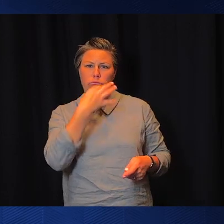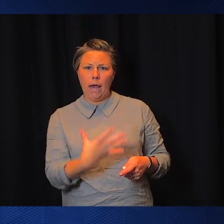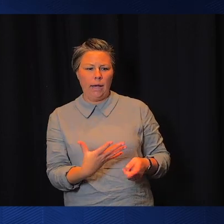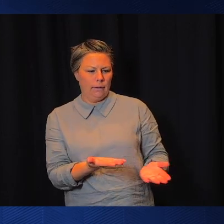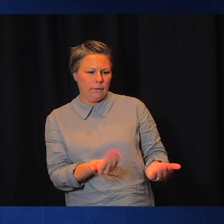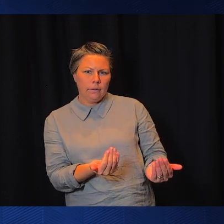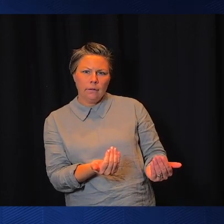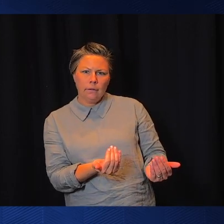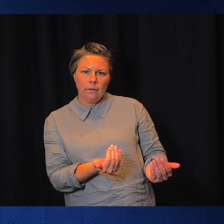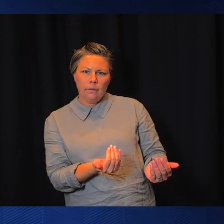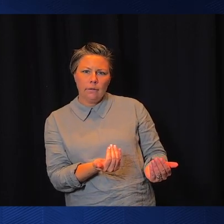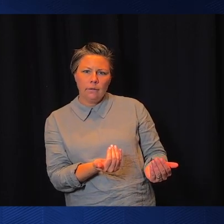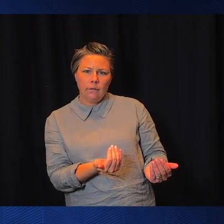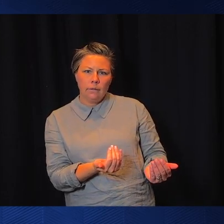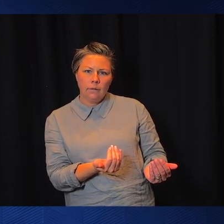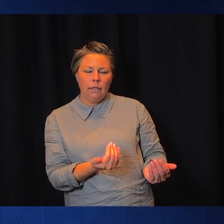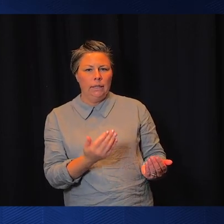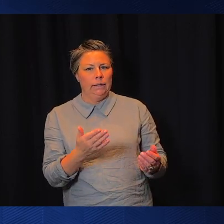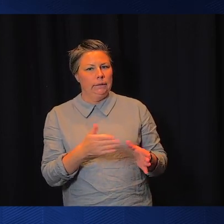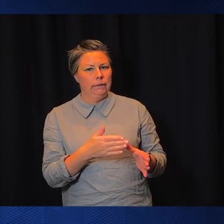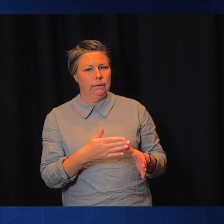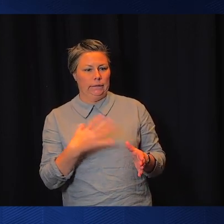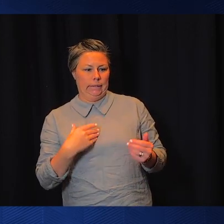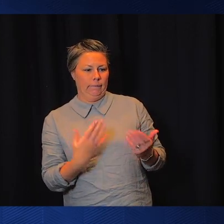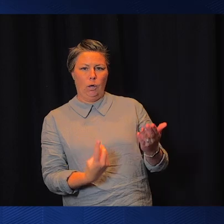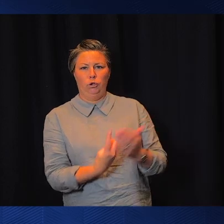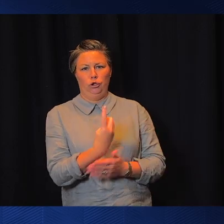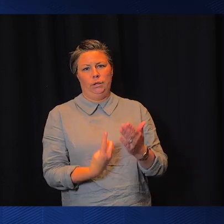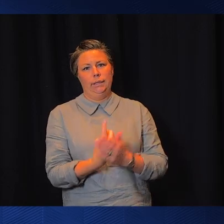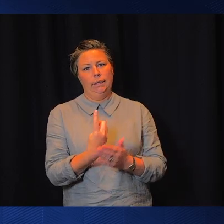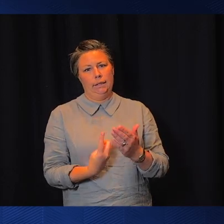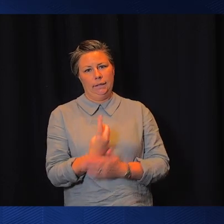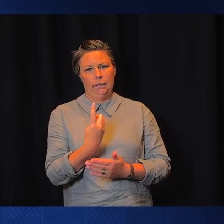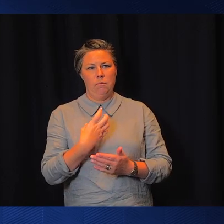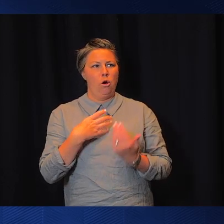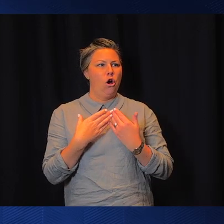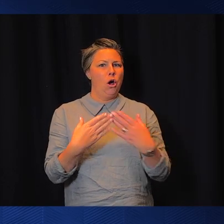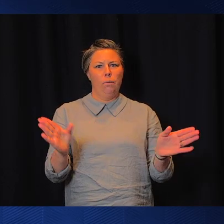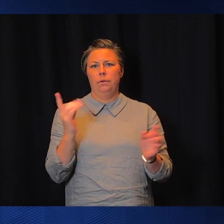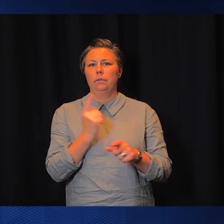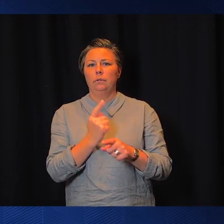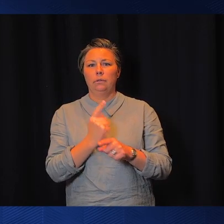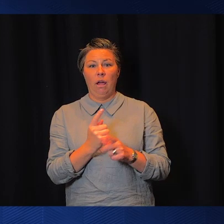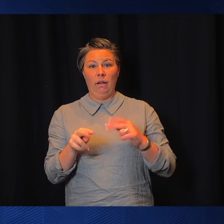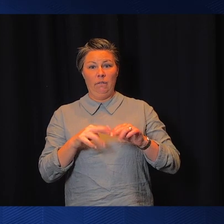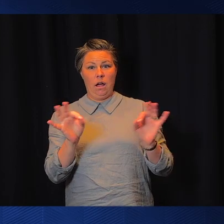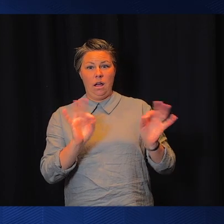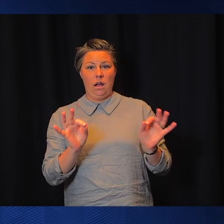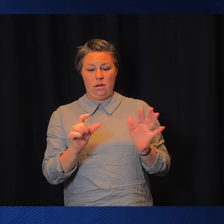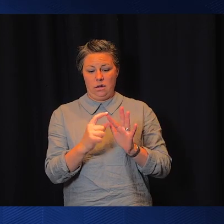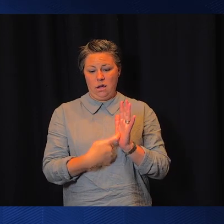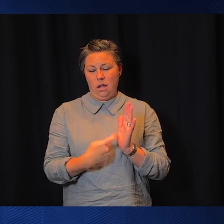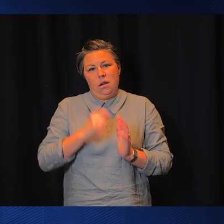enough. Unless we give them the space for the conversations like this that we have heard today, then we will not see DRR being